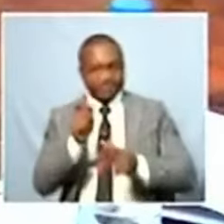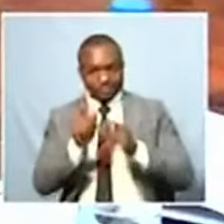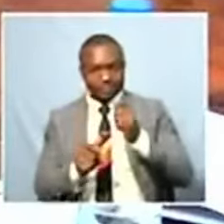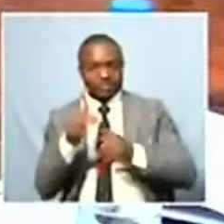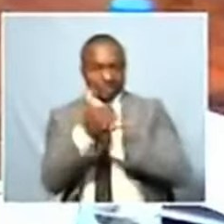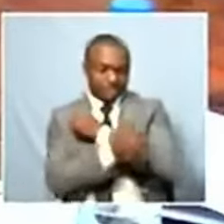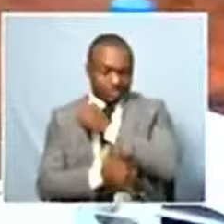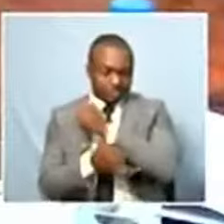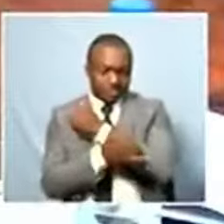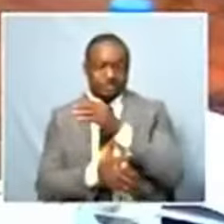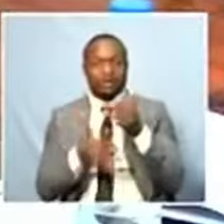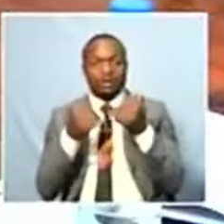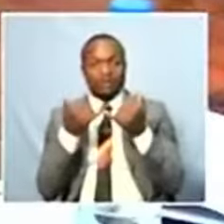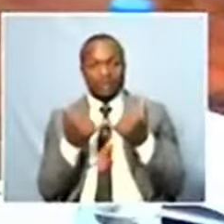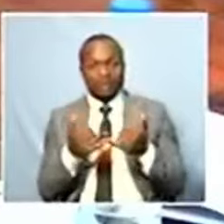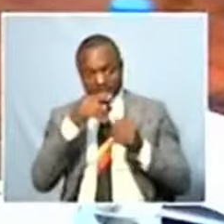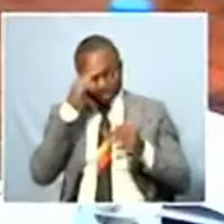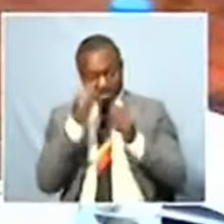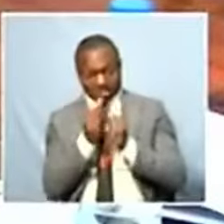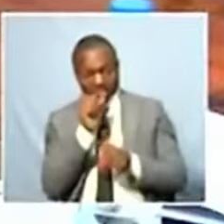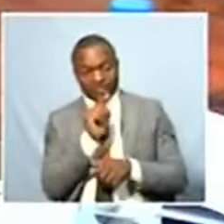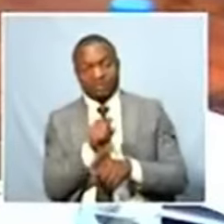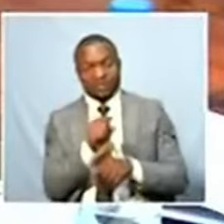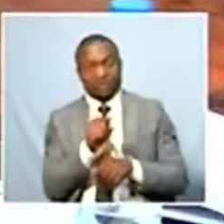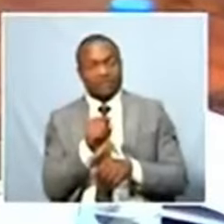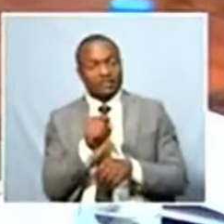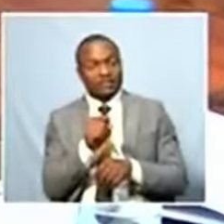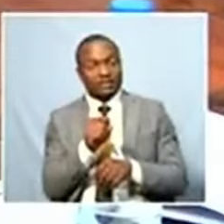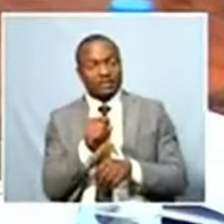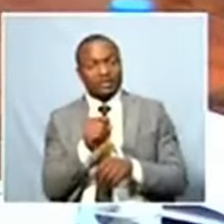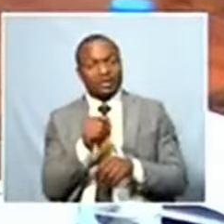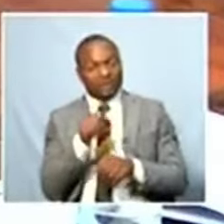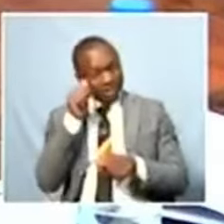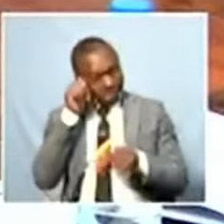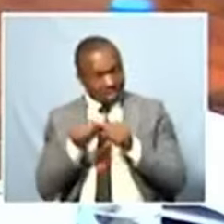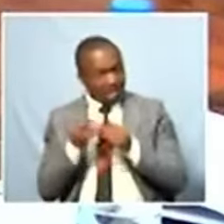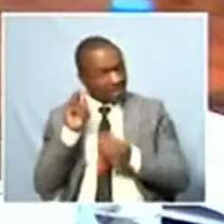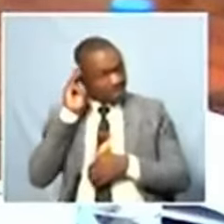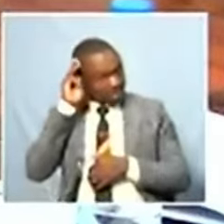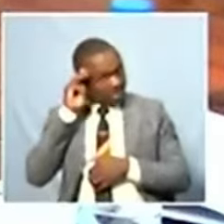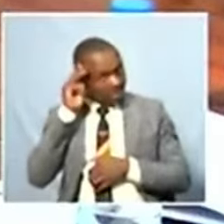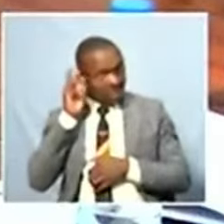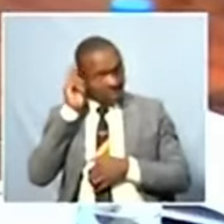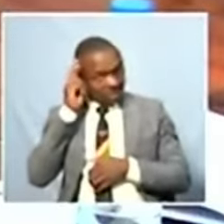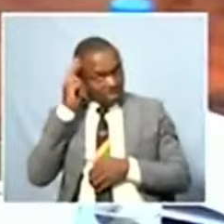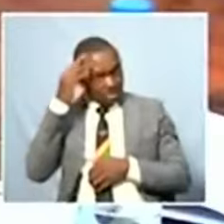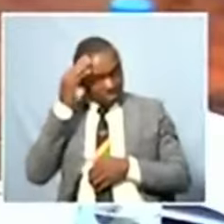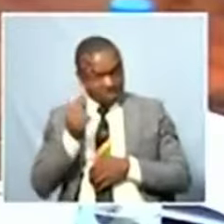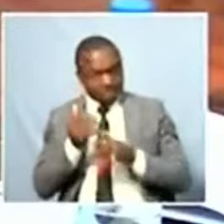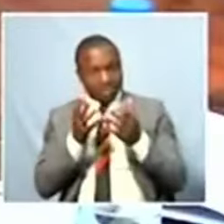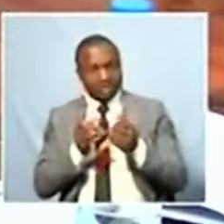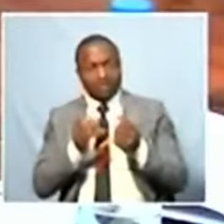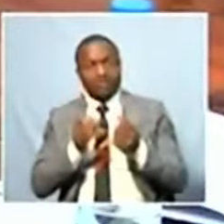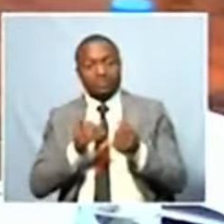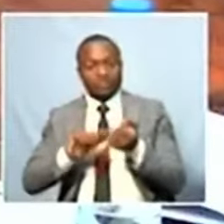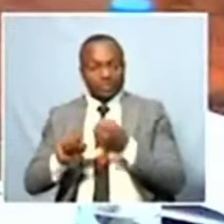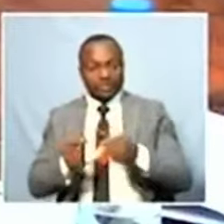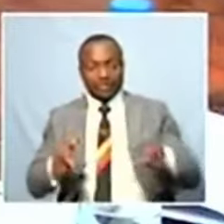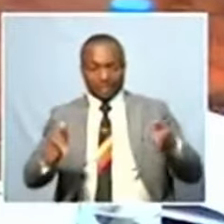now? Because that is the argument by the ministry to say the reason why we are doing this is we wanted to protect the local industry.